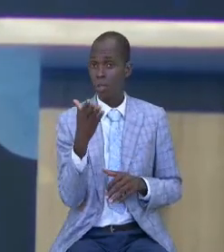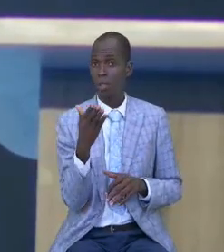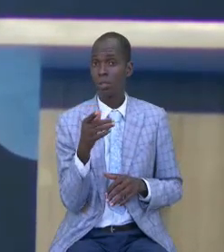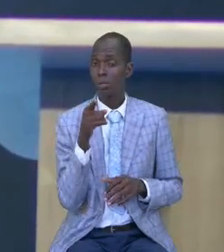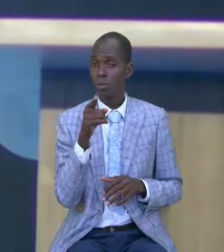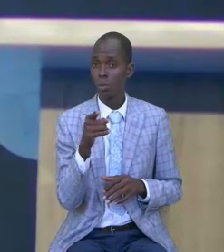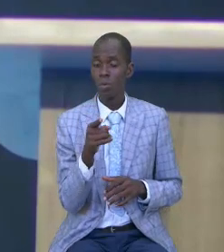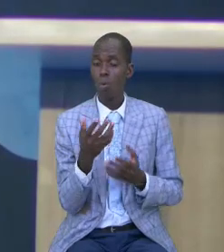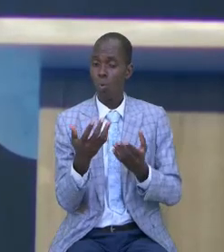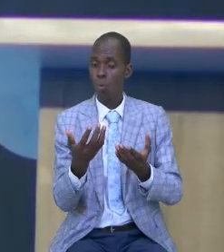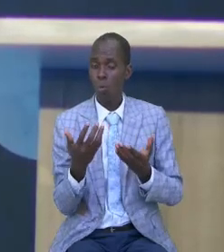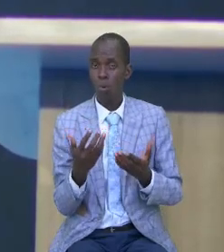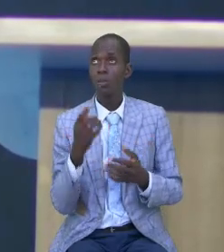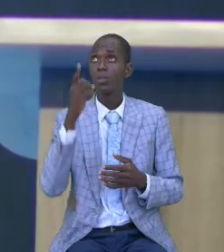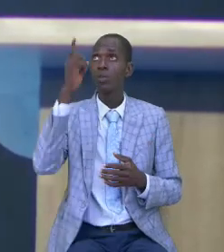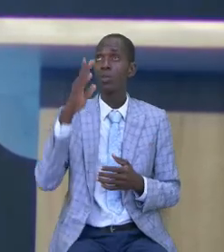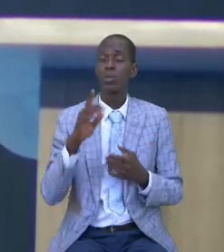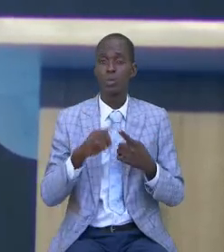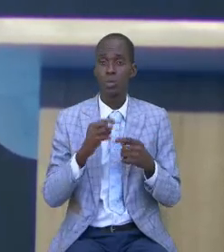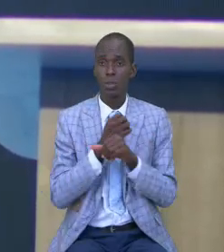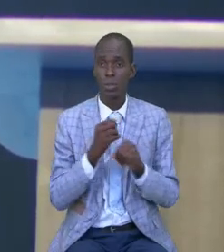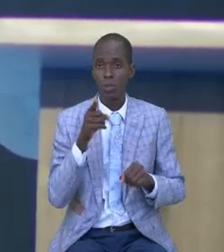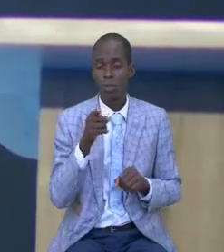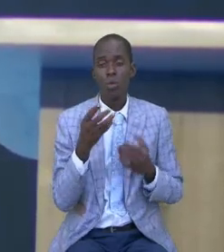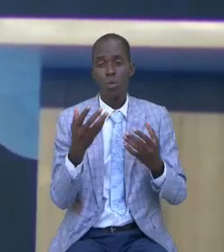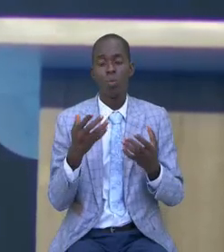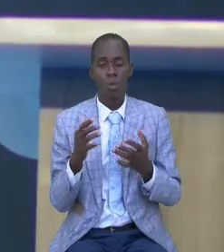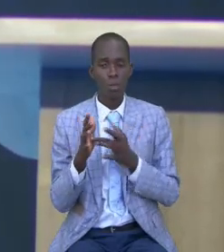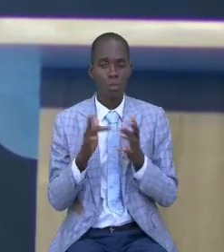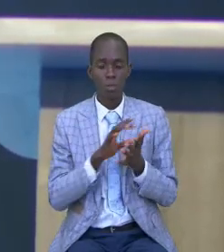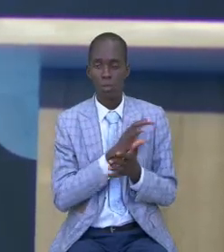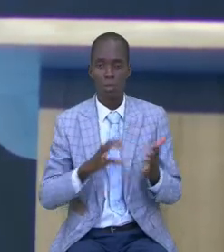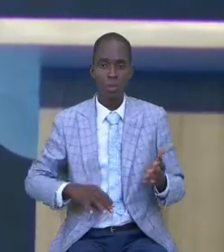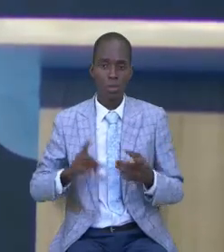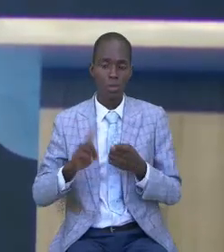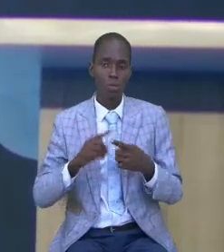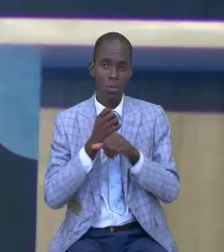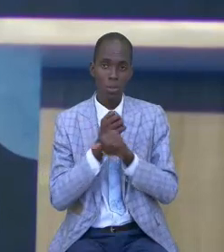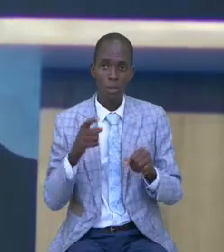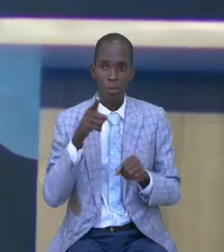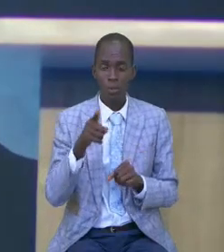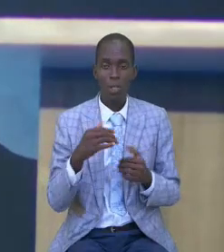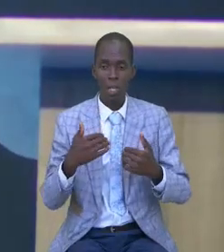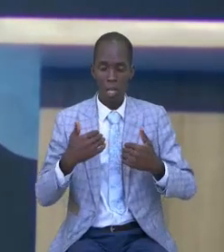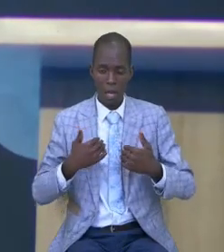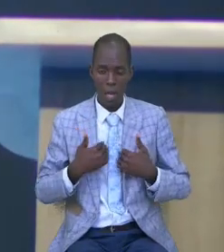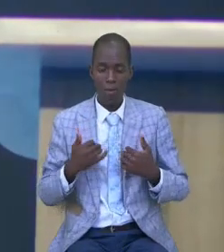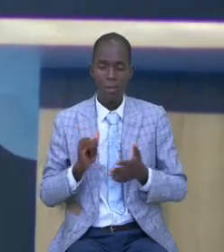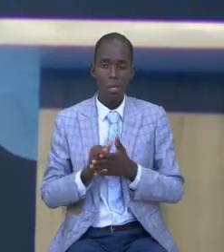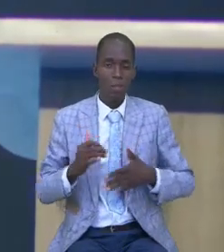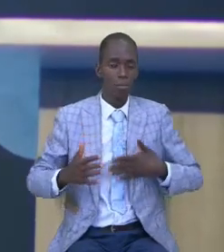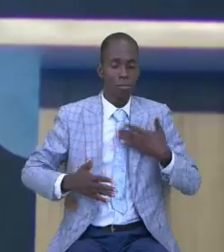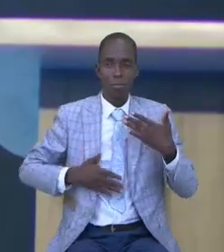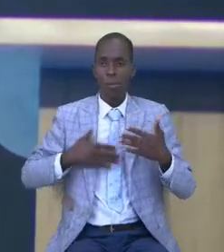want that salvation that brings excitement and joy and victory over our lives, in